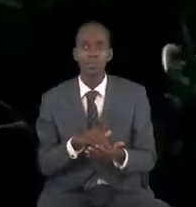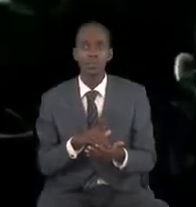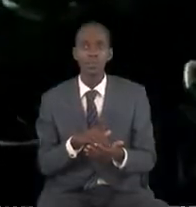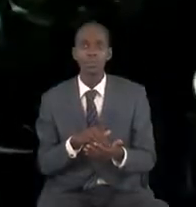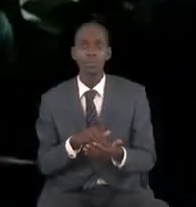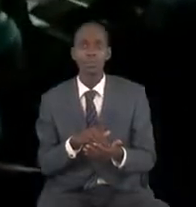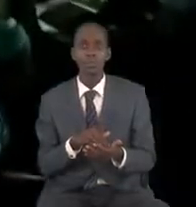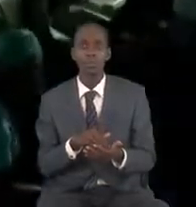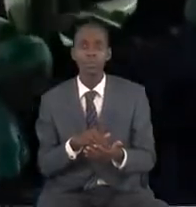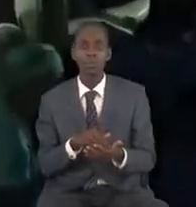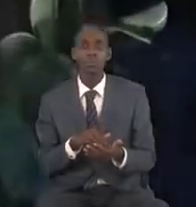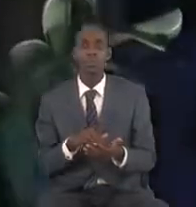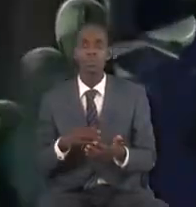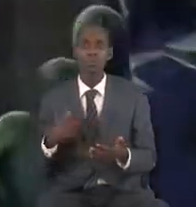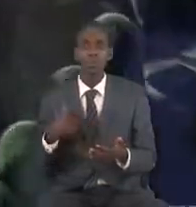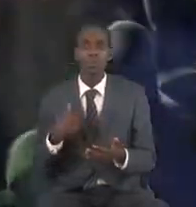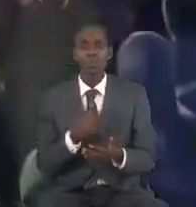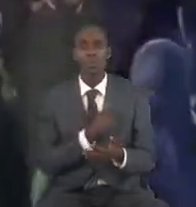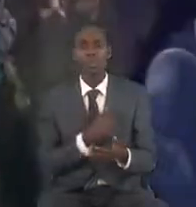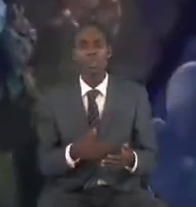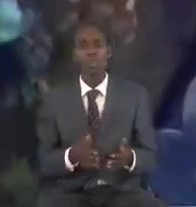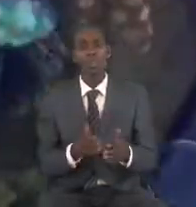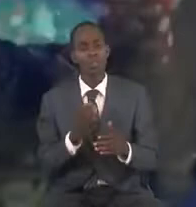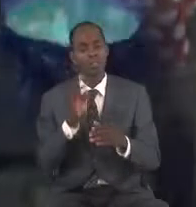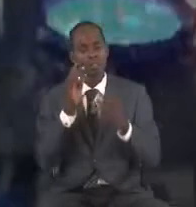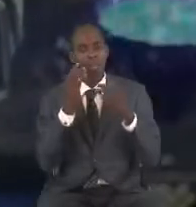We cry for mercy